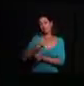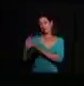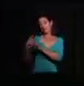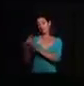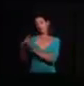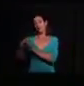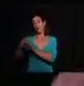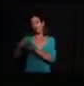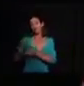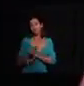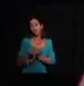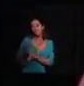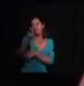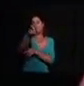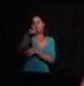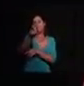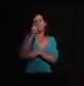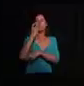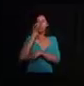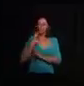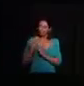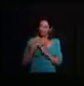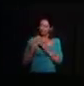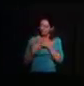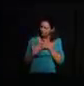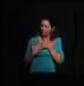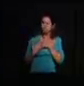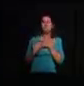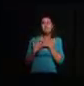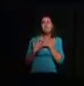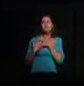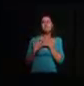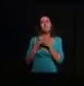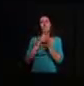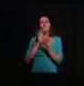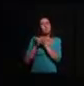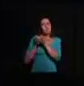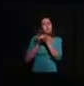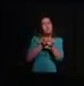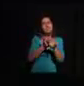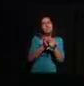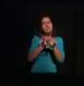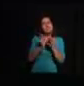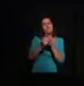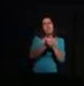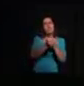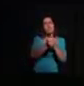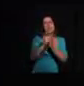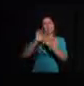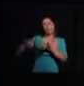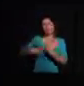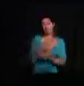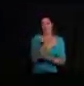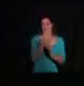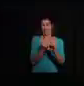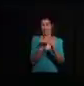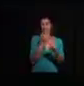And it really came together, and that's really guided us. And I think that over the last 5 years, that's helped to pull us